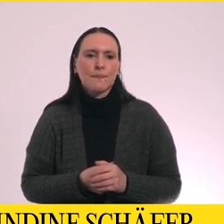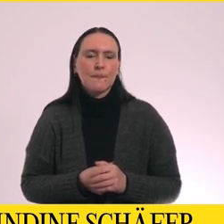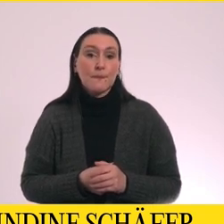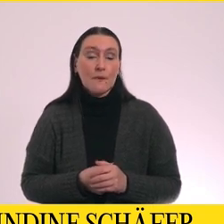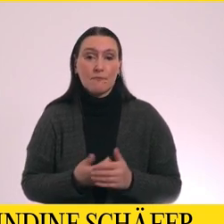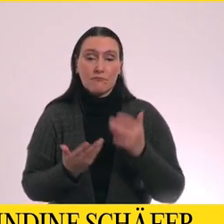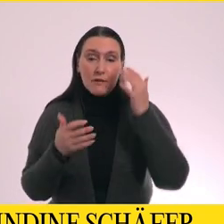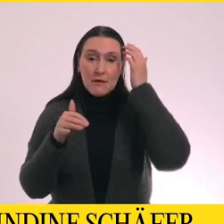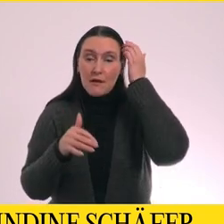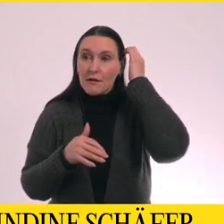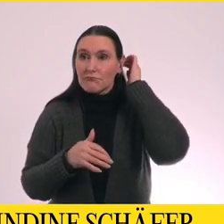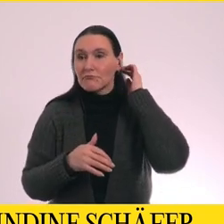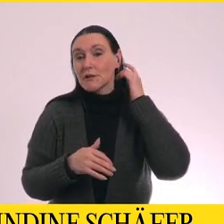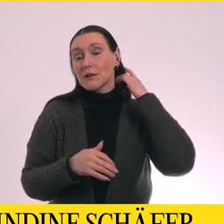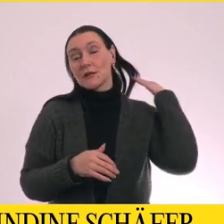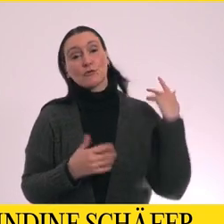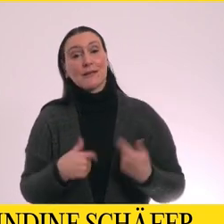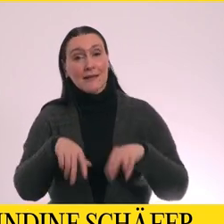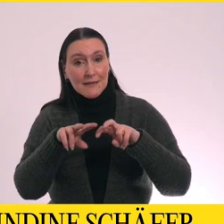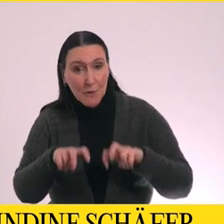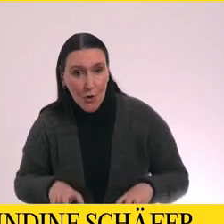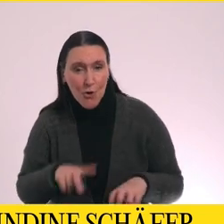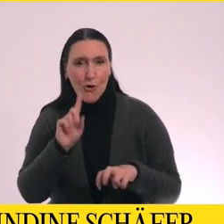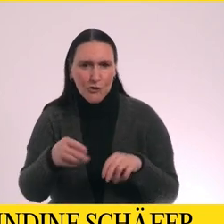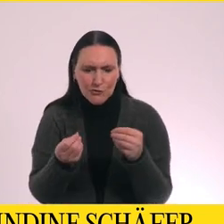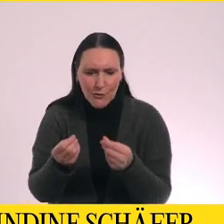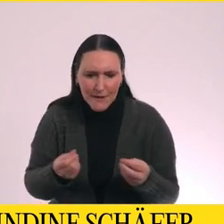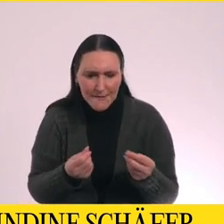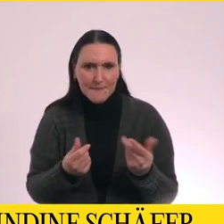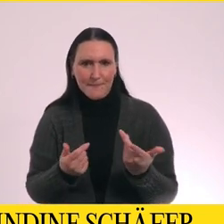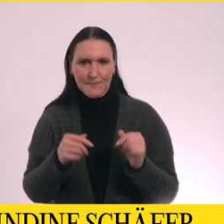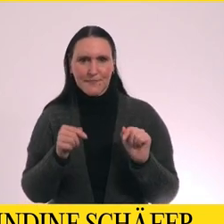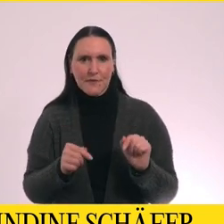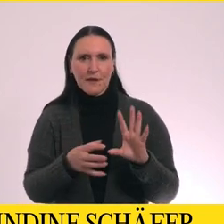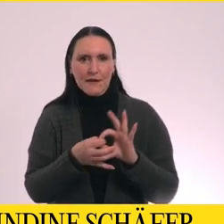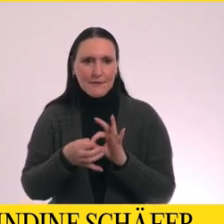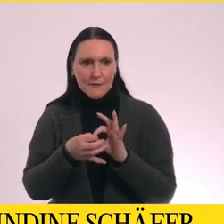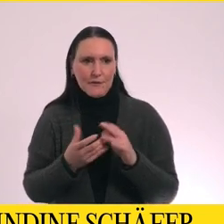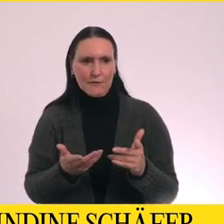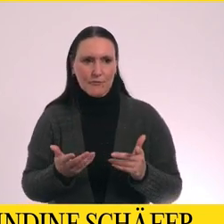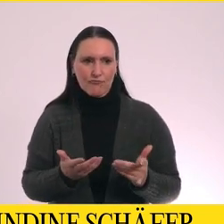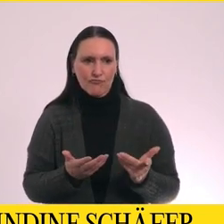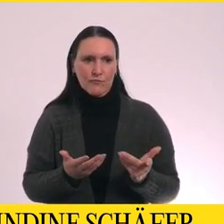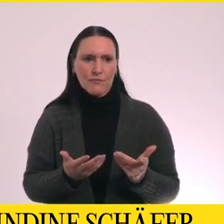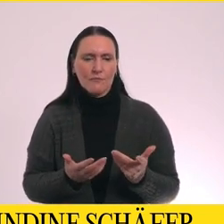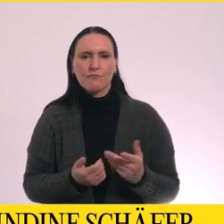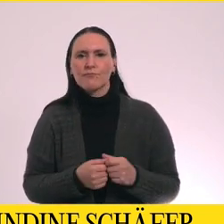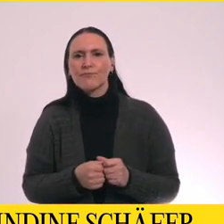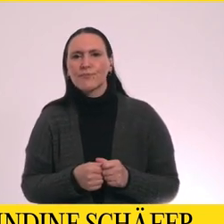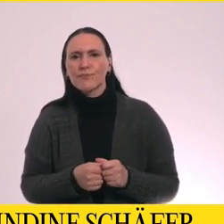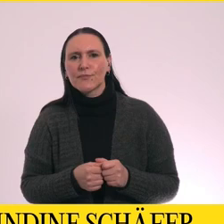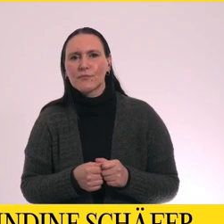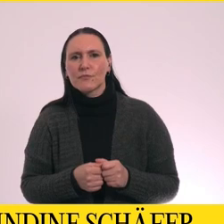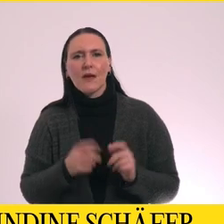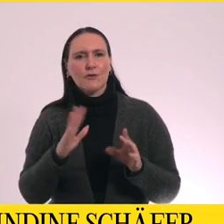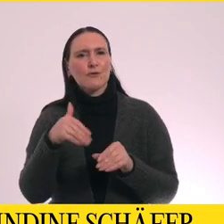of redefining kind of the parameters of what a relationship can be and how we communicate with each other. And so